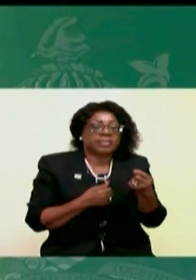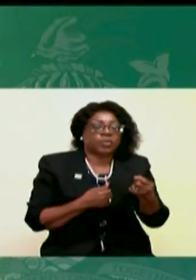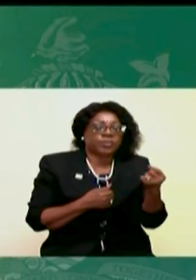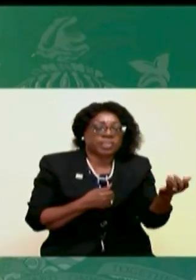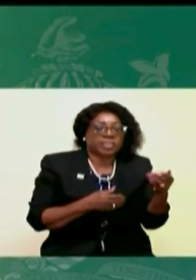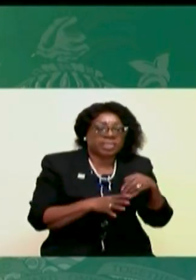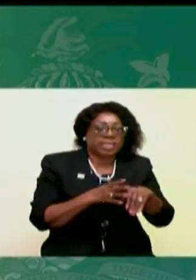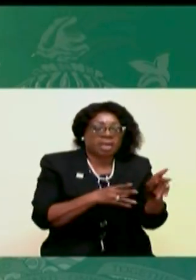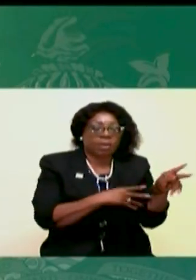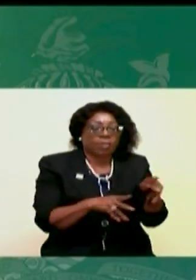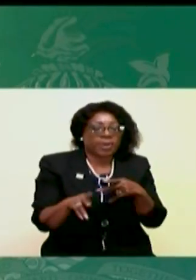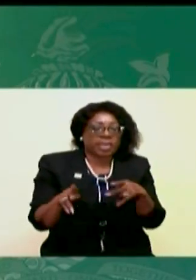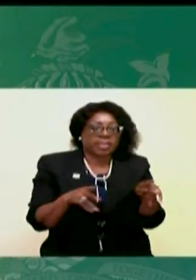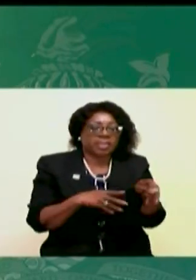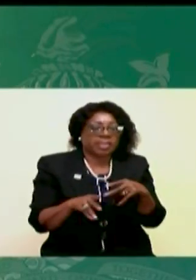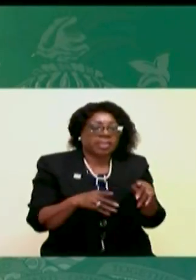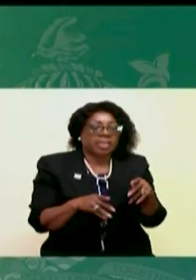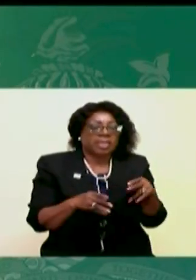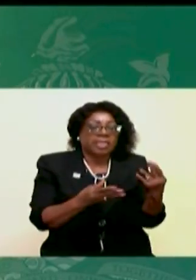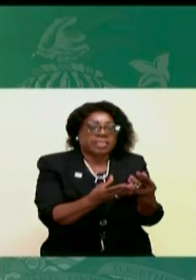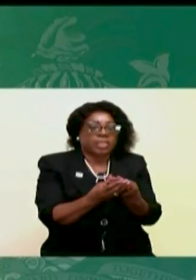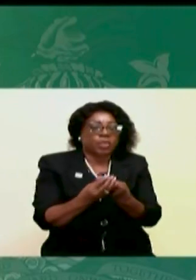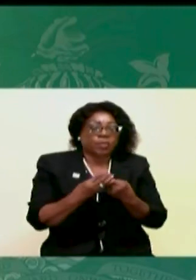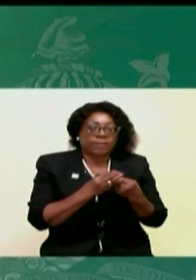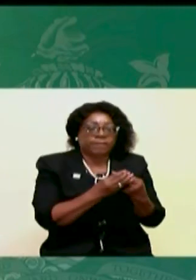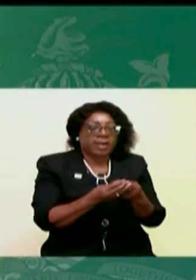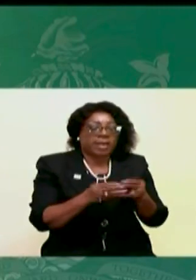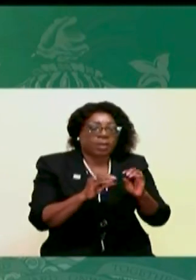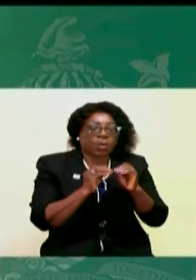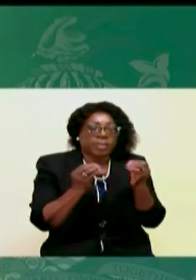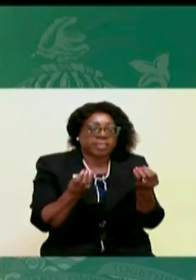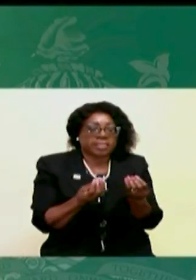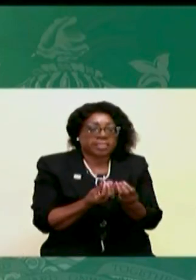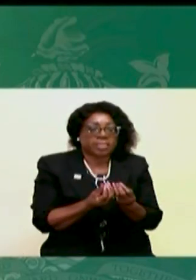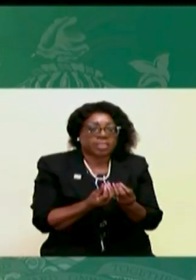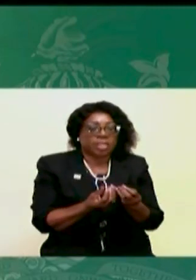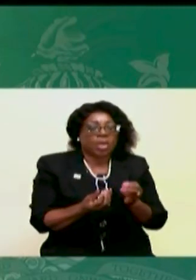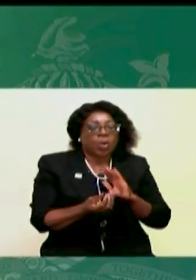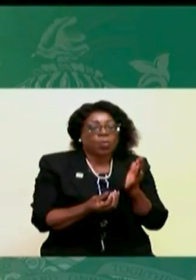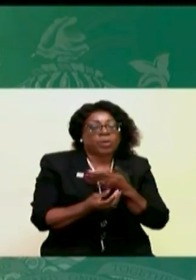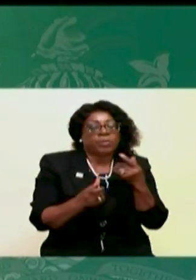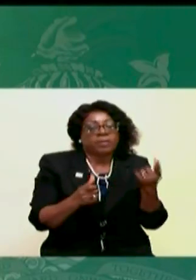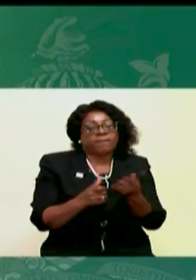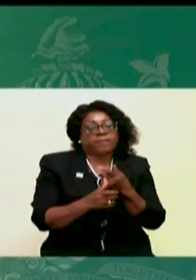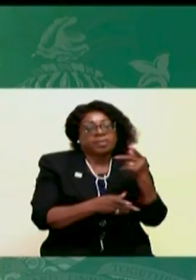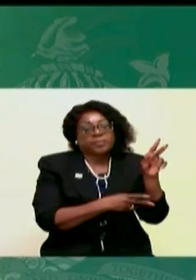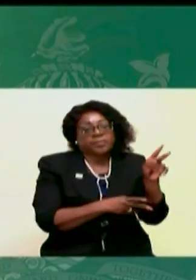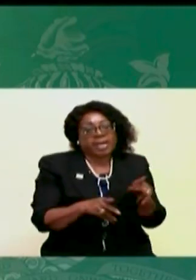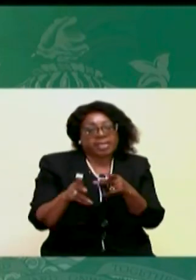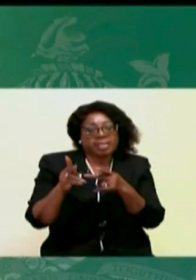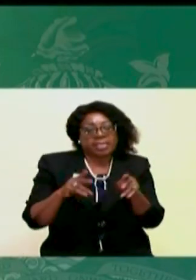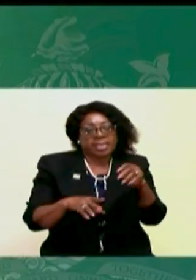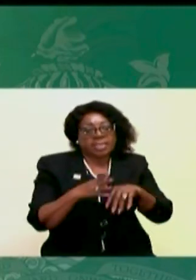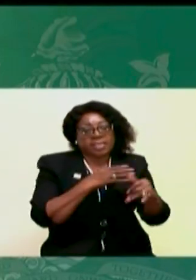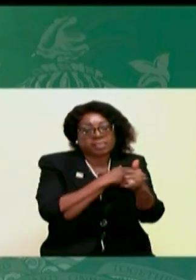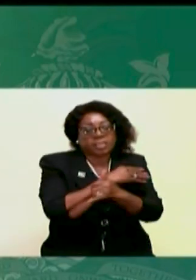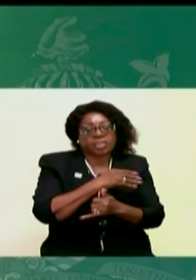We don't have a situation in our party. No. It's a unified organization. We were the first party in this country, and we have